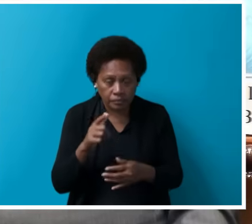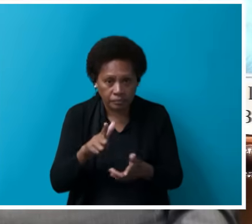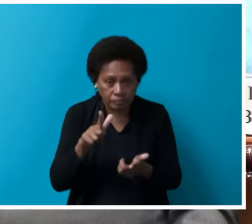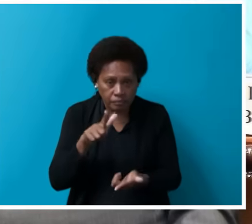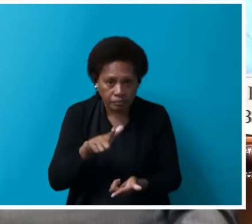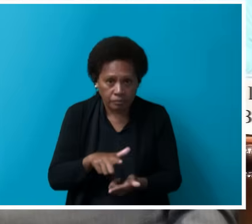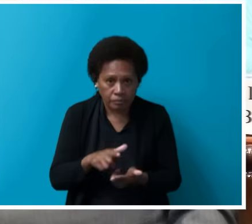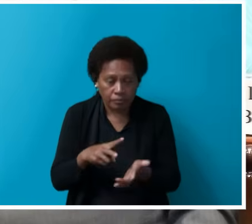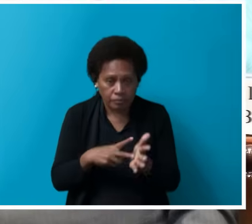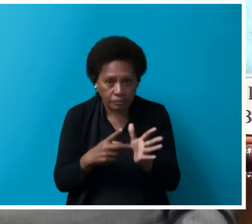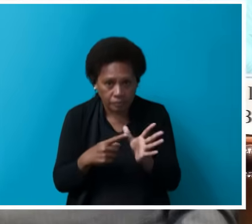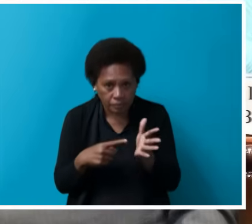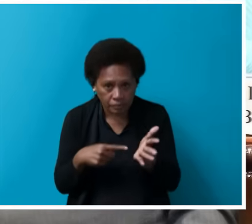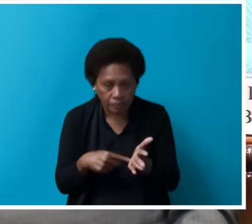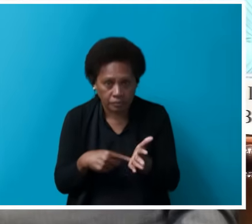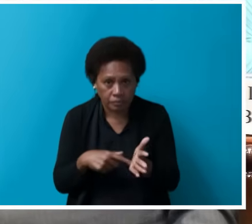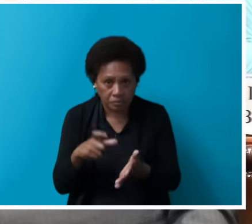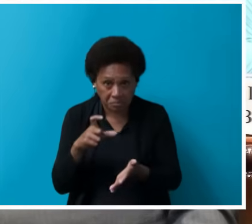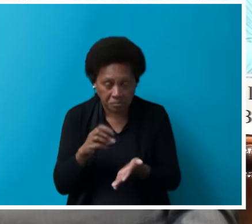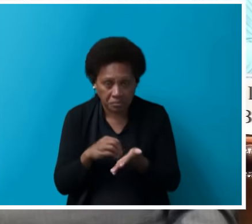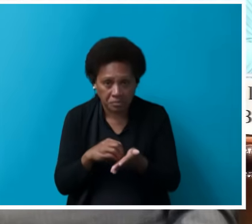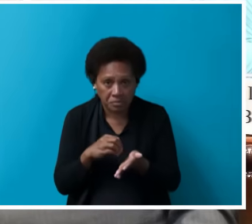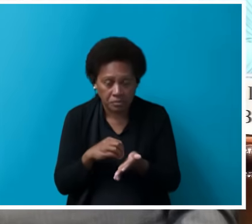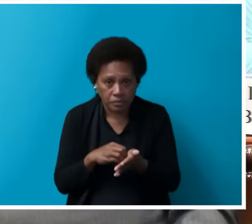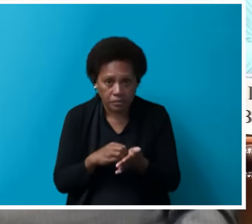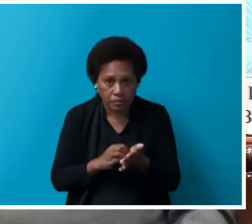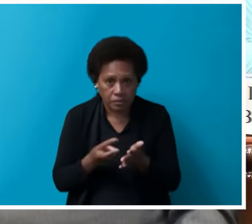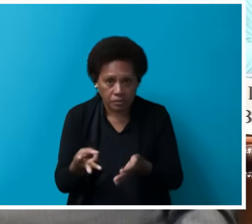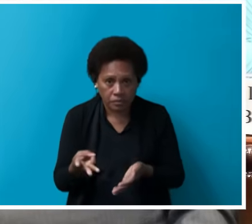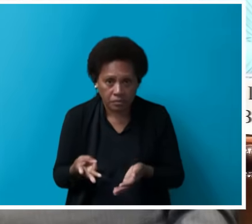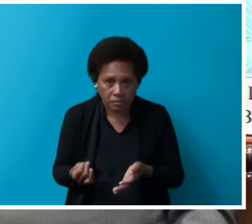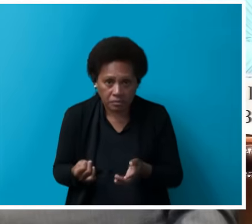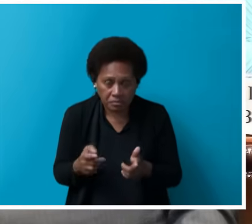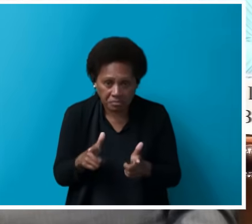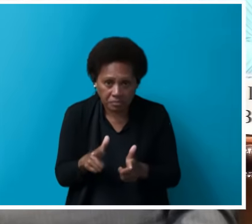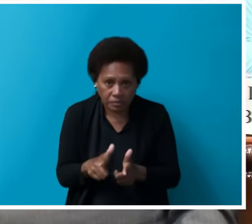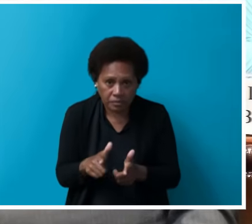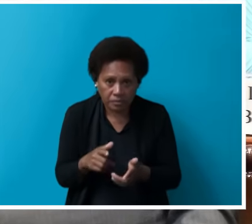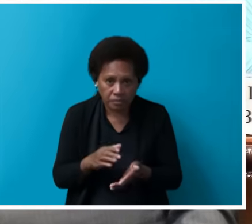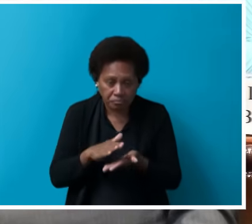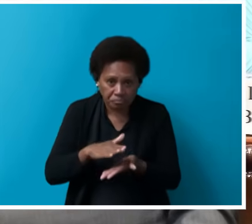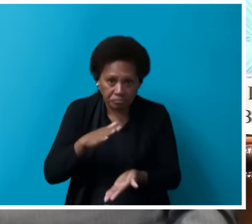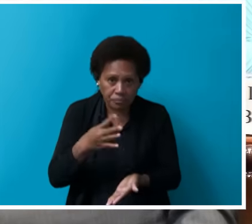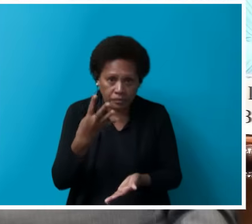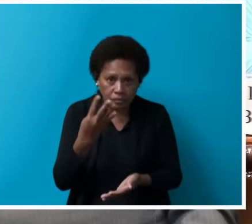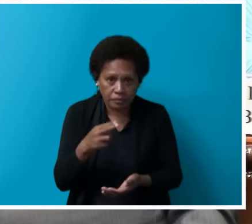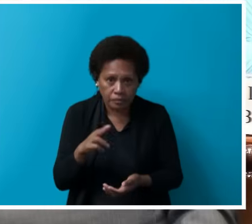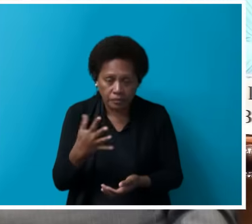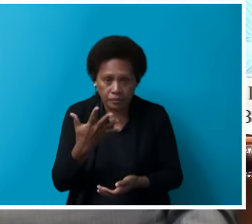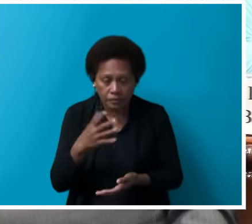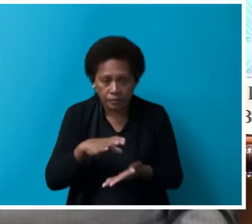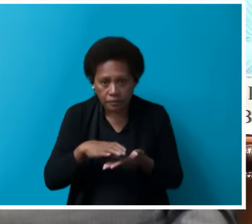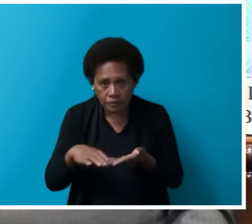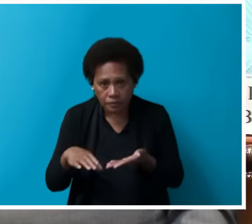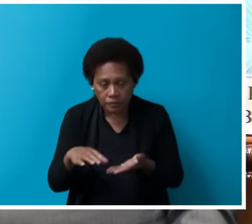in civil service salaries, minimum wage, hikes from $4 to $5 will boost consumption